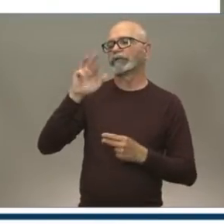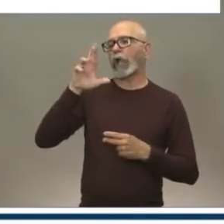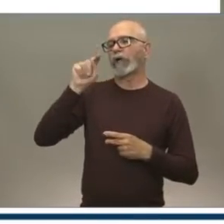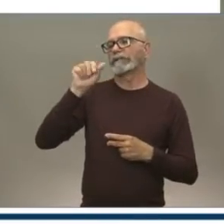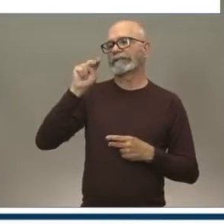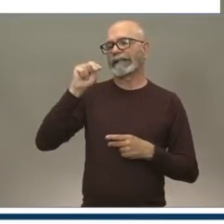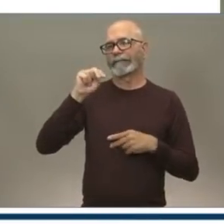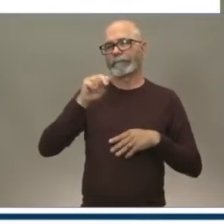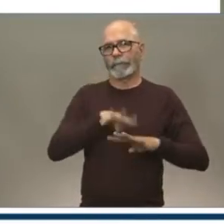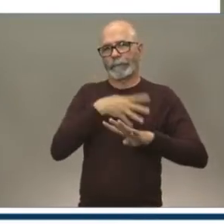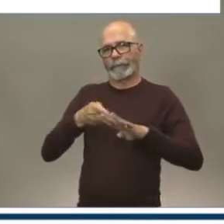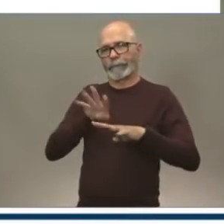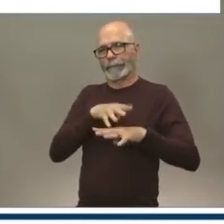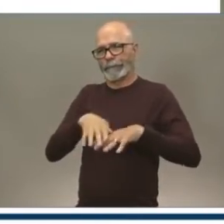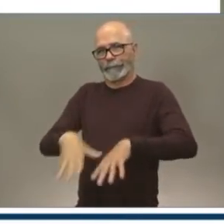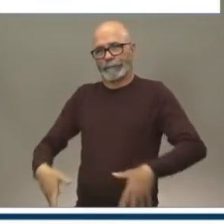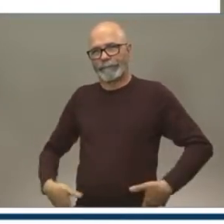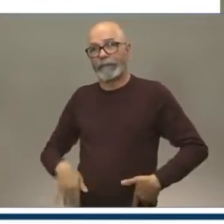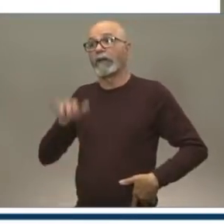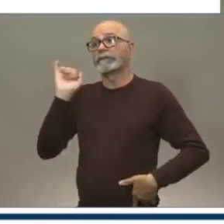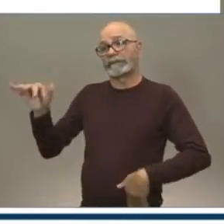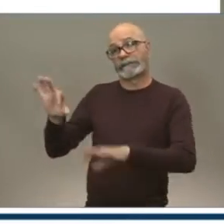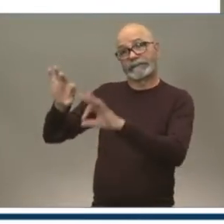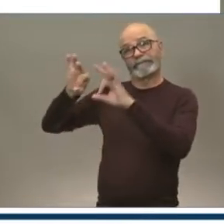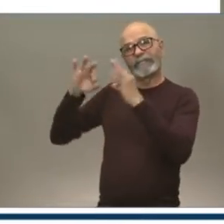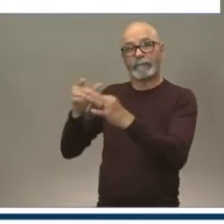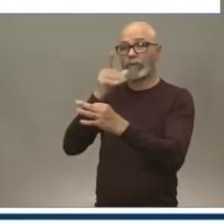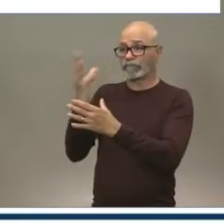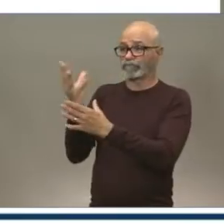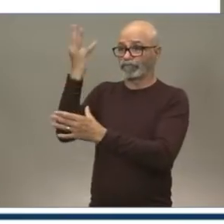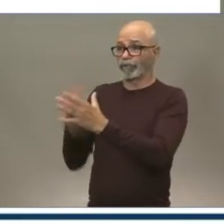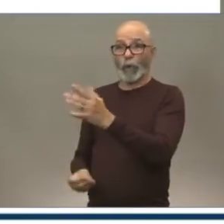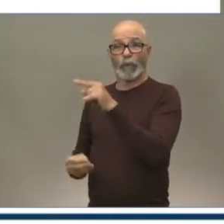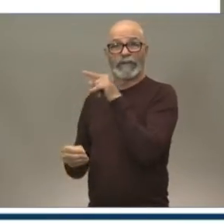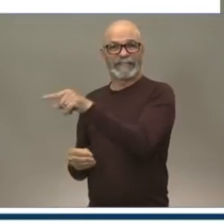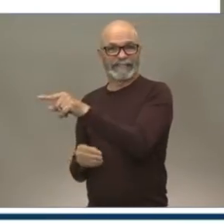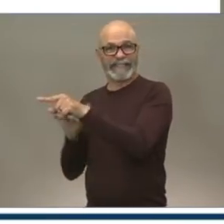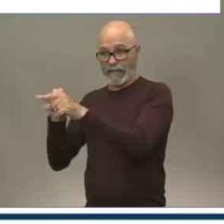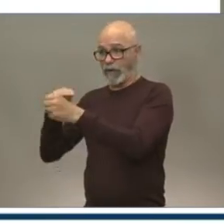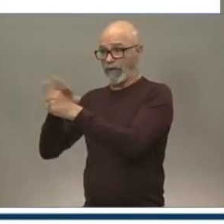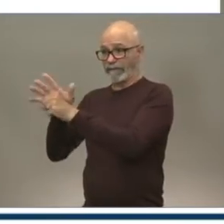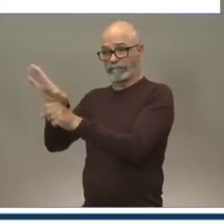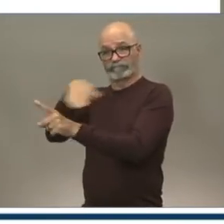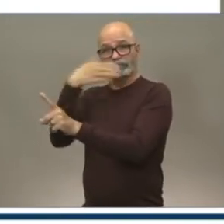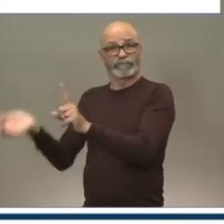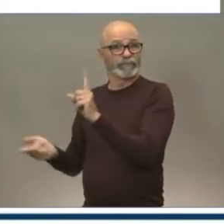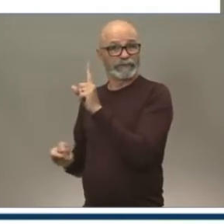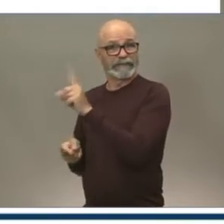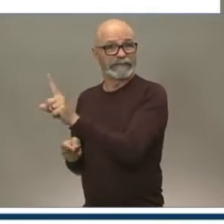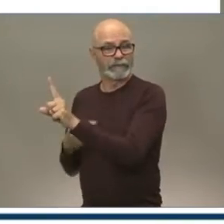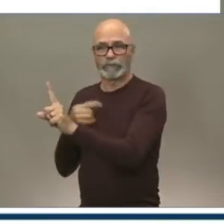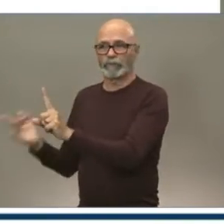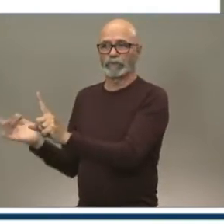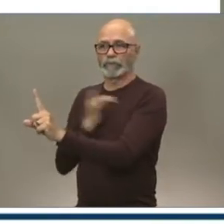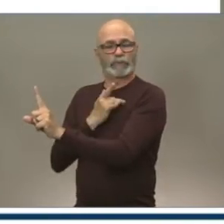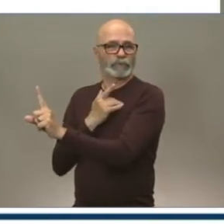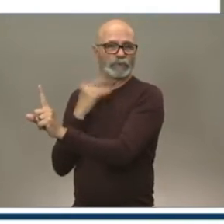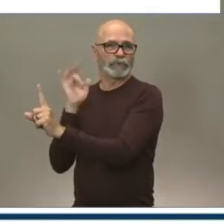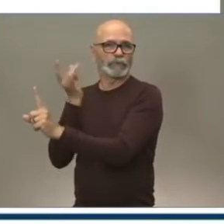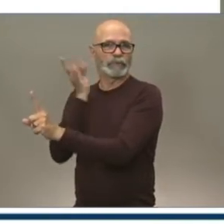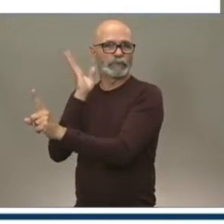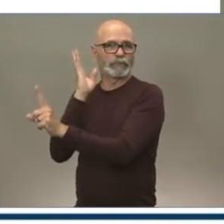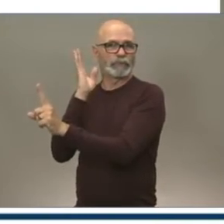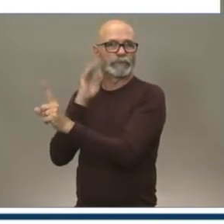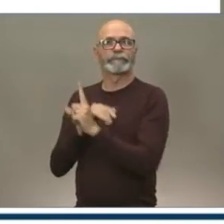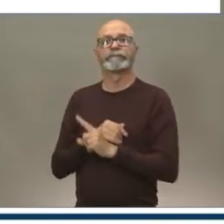person, the most recent person that we've lost to COVID-19. With the Portapeak anniversary, this is a difficult time for all Nova Scotians,